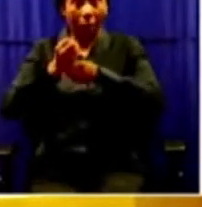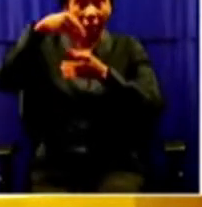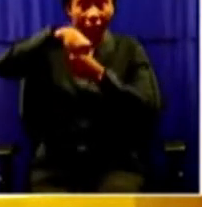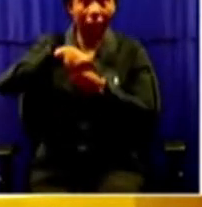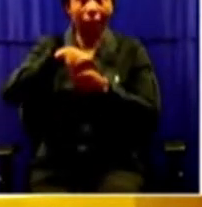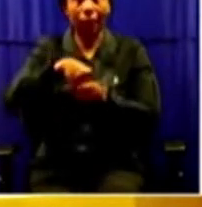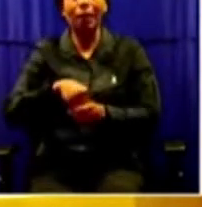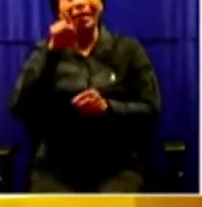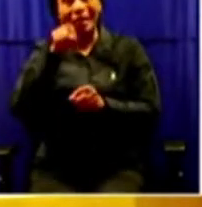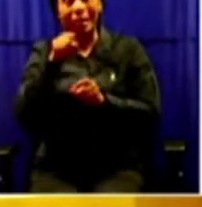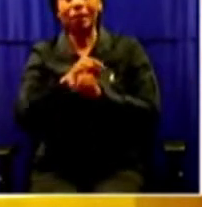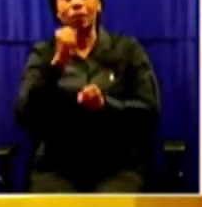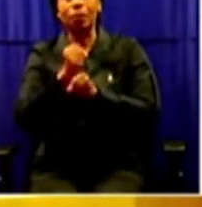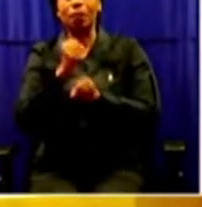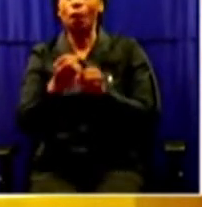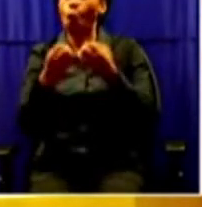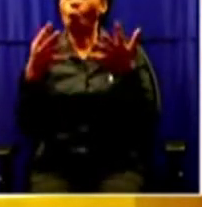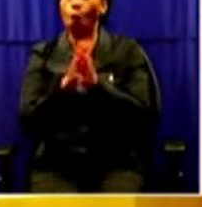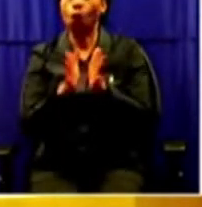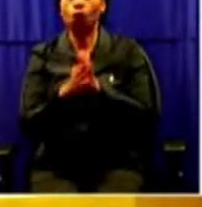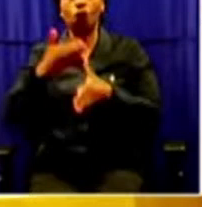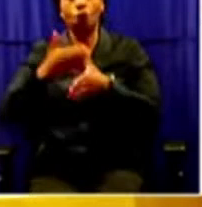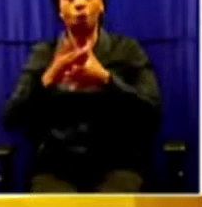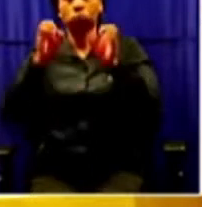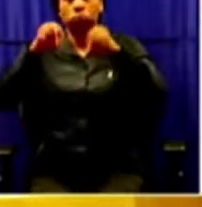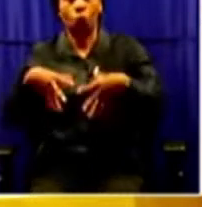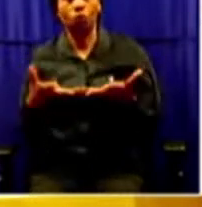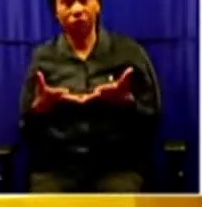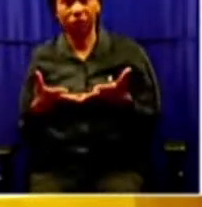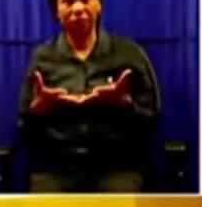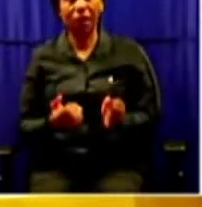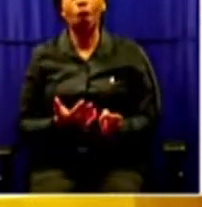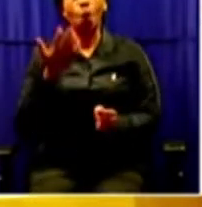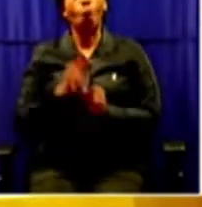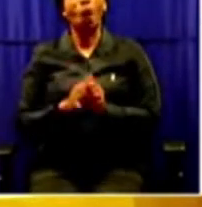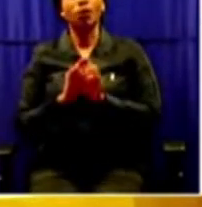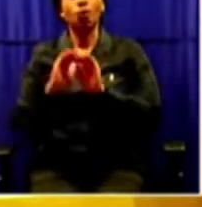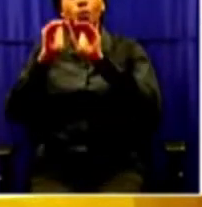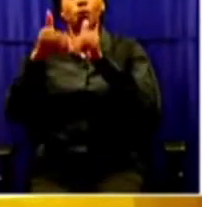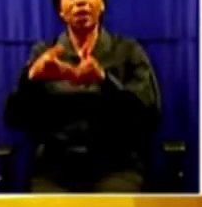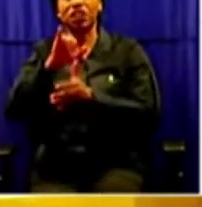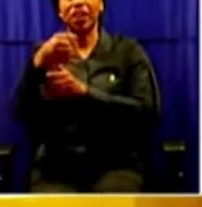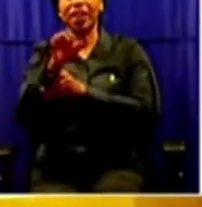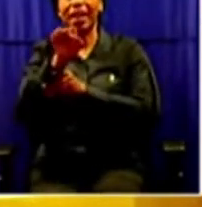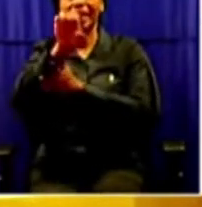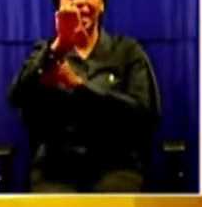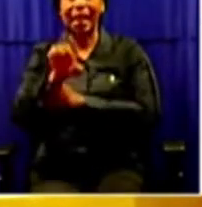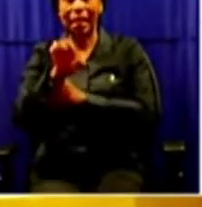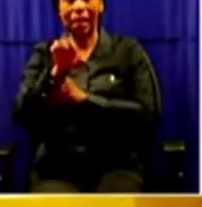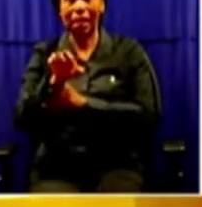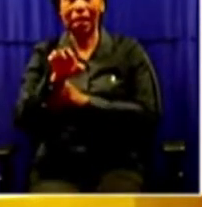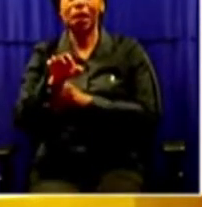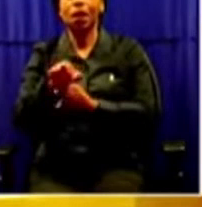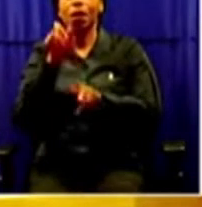thousands of jobs in downstream sectors. Why do you want to protect JSE-listed poultry producers who